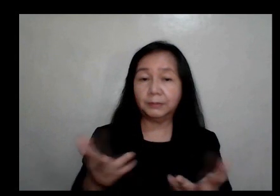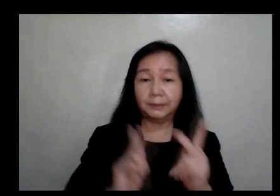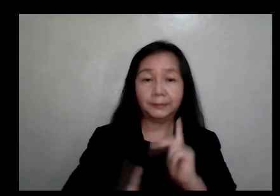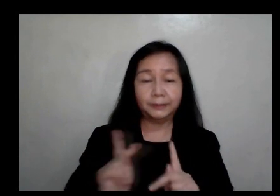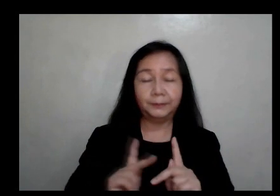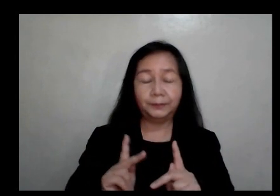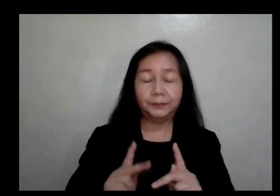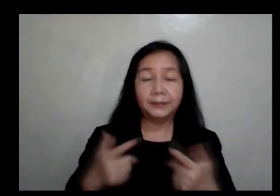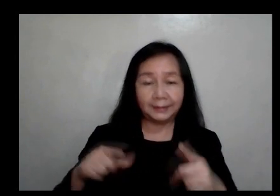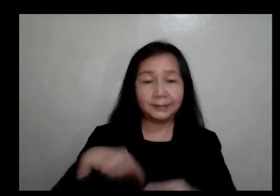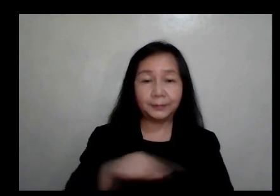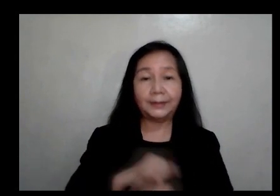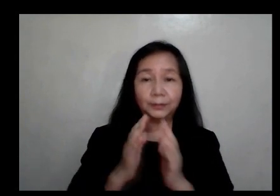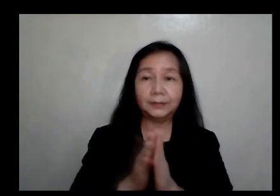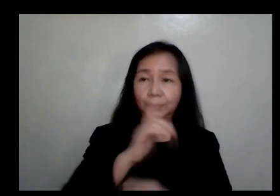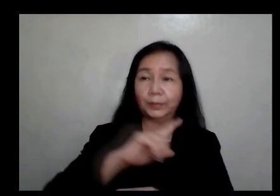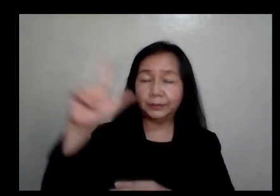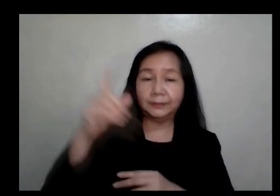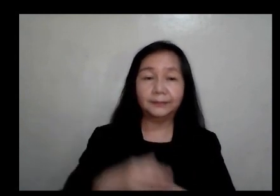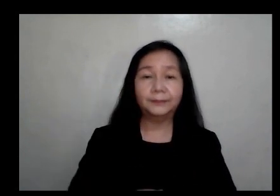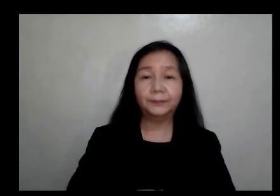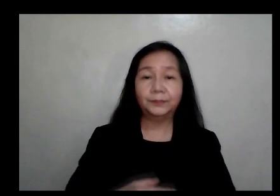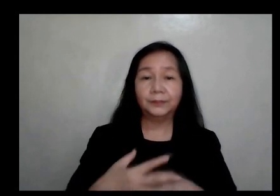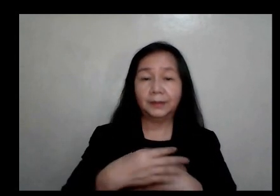to the people, let us pray to the Lord.